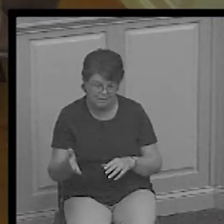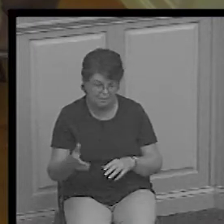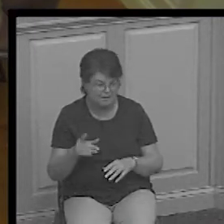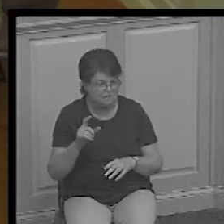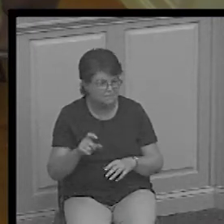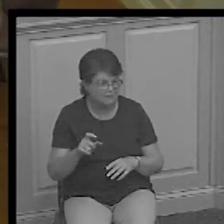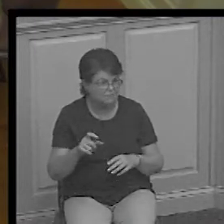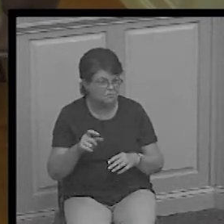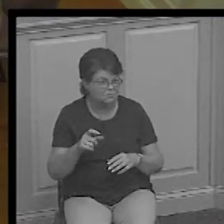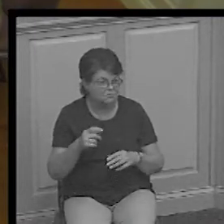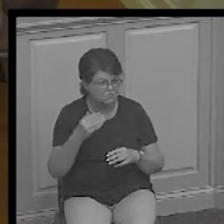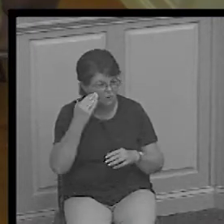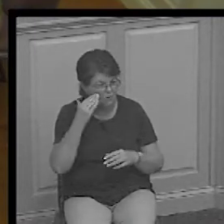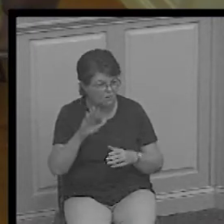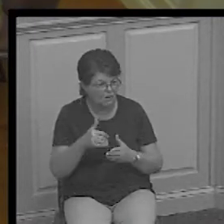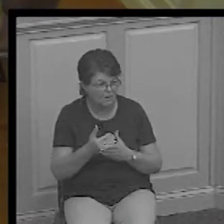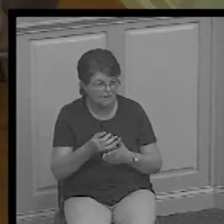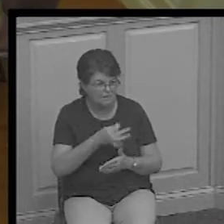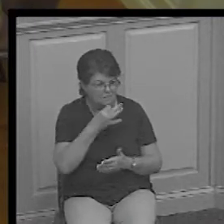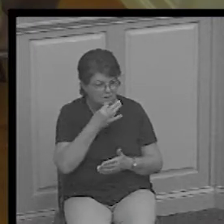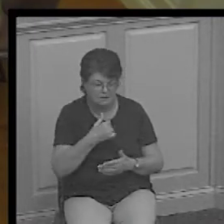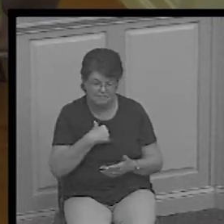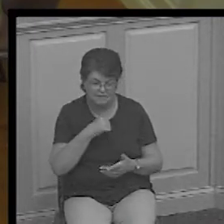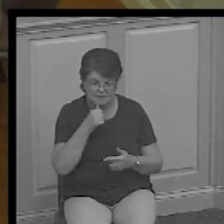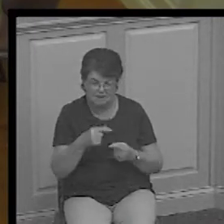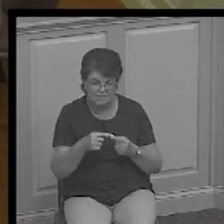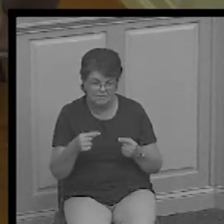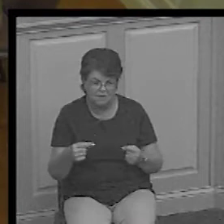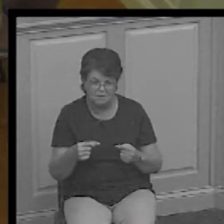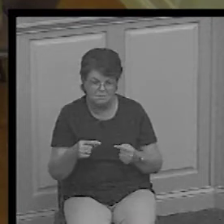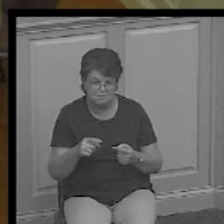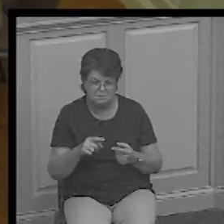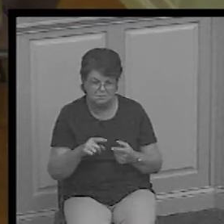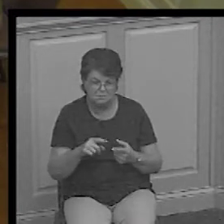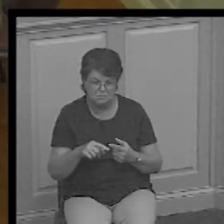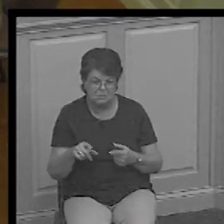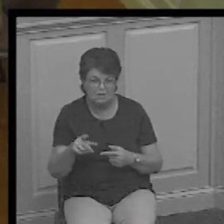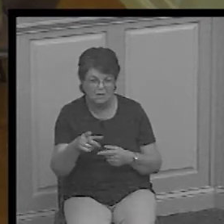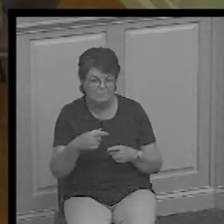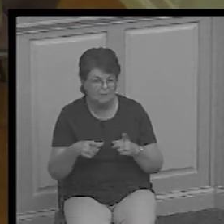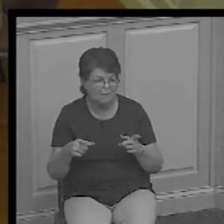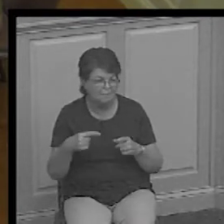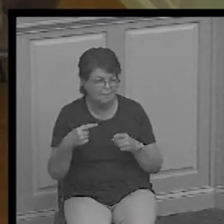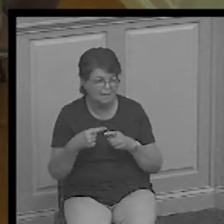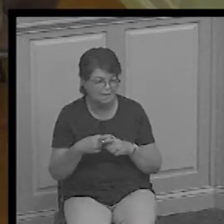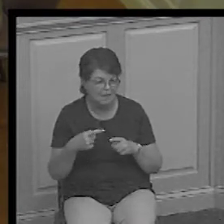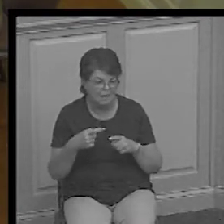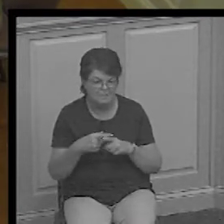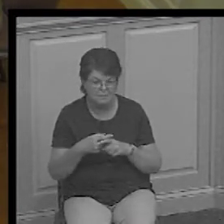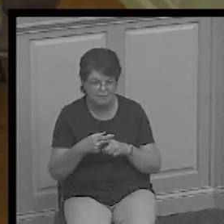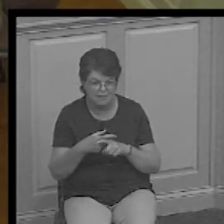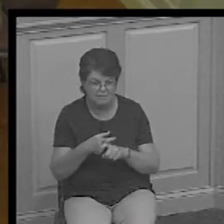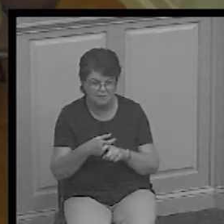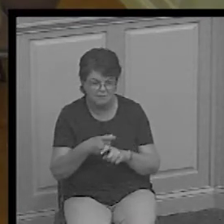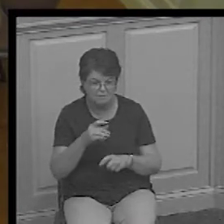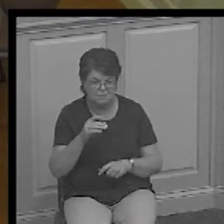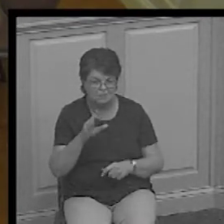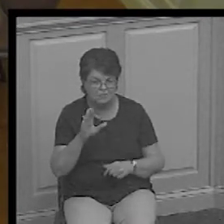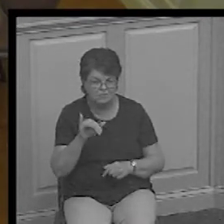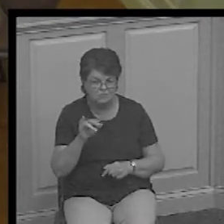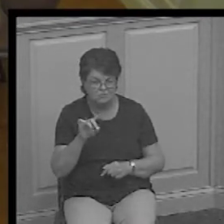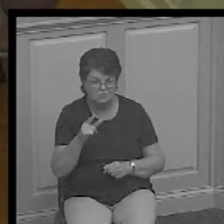all the expertise, I would not be opposed to him or her saying. The complication This is is a list here. Bridget's not